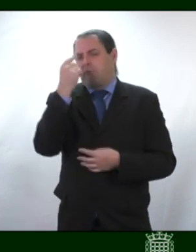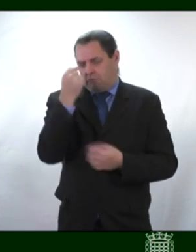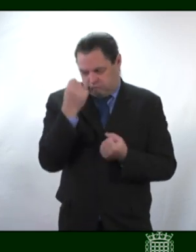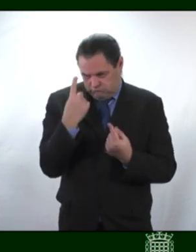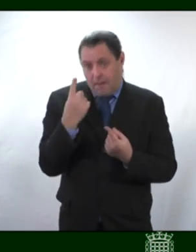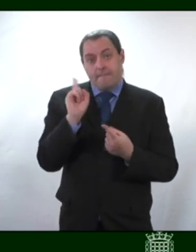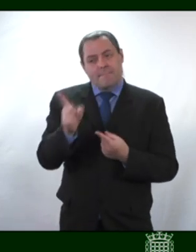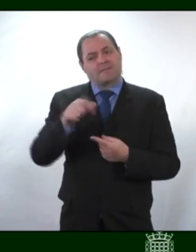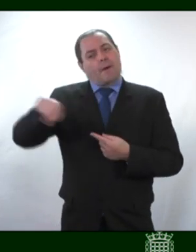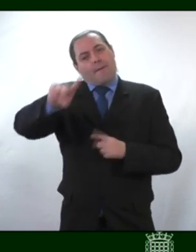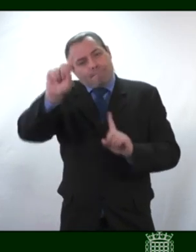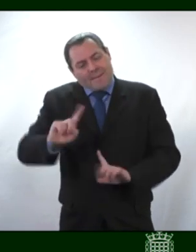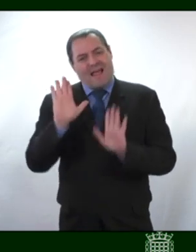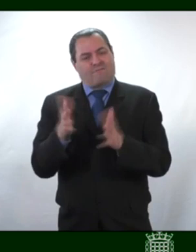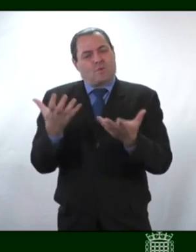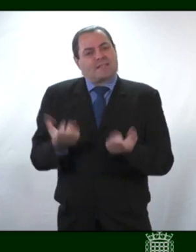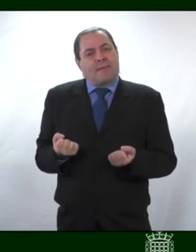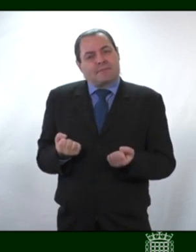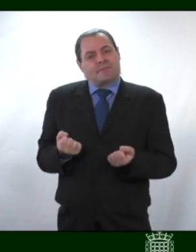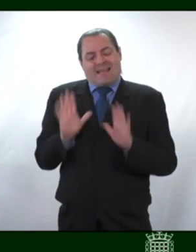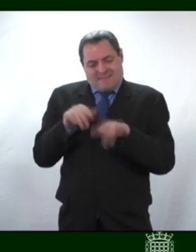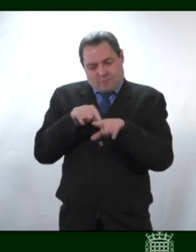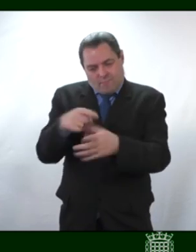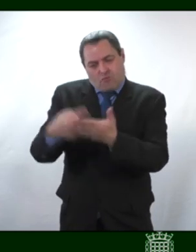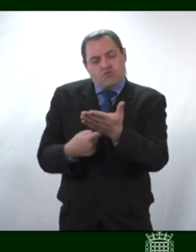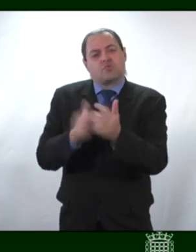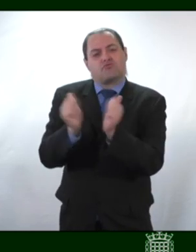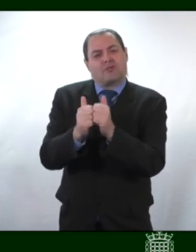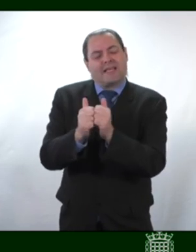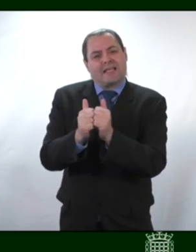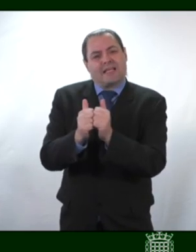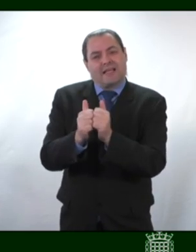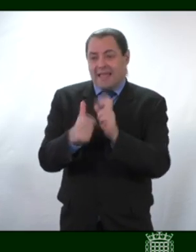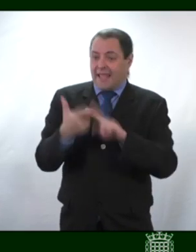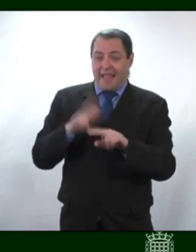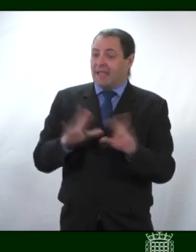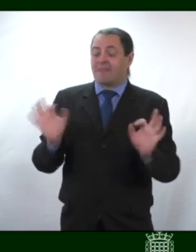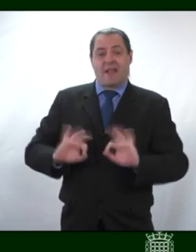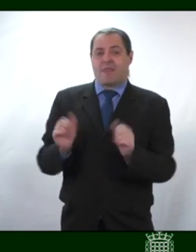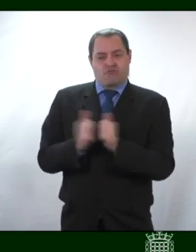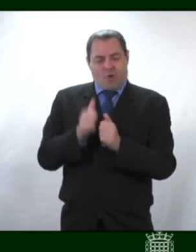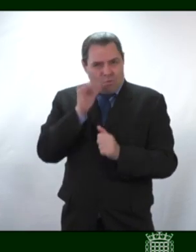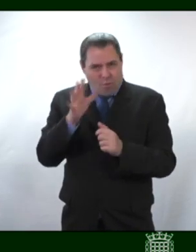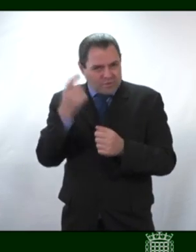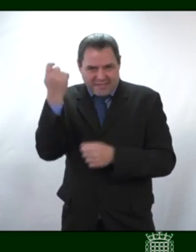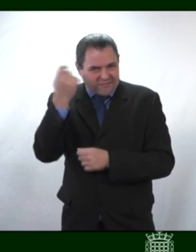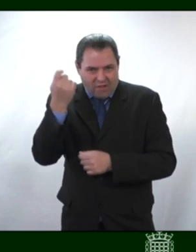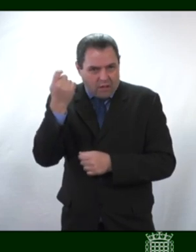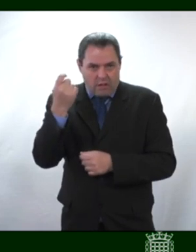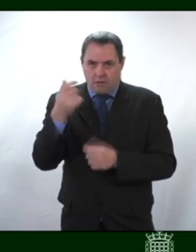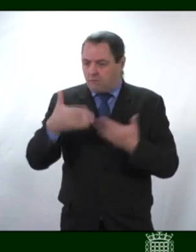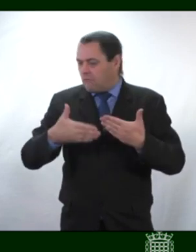people impacted. And people need to know how long these measures will last. The Secretary of State didn't tell us in